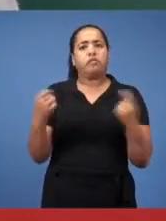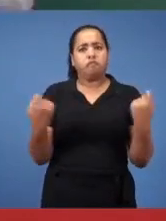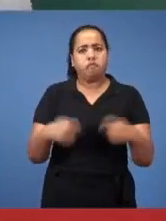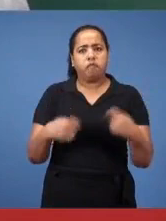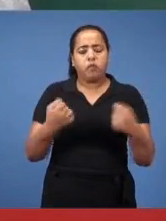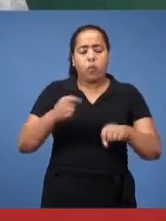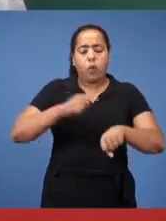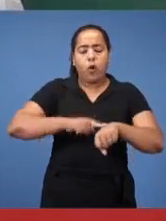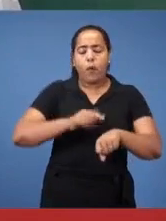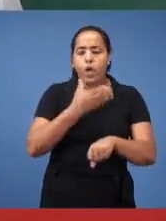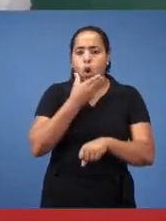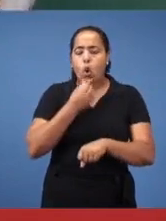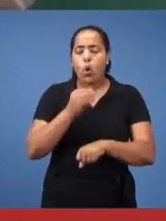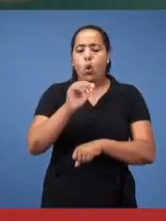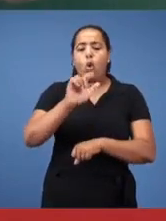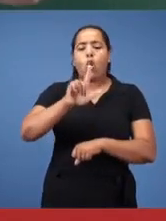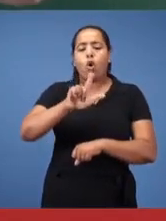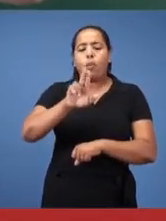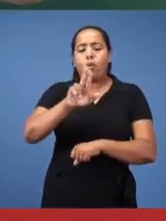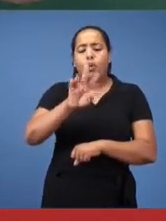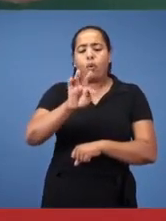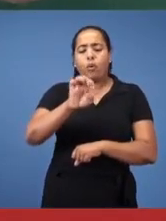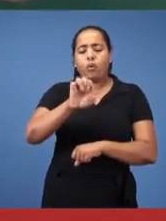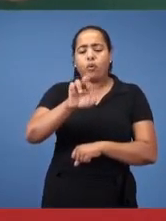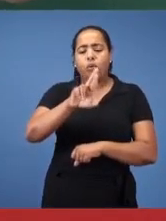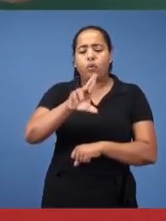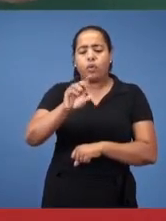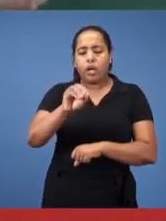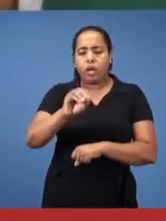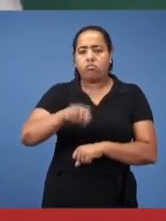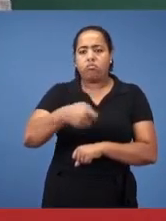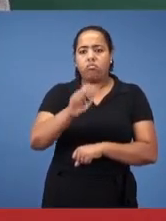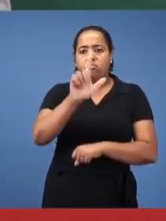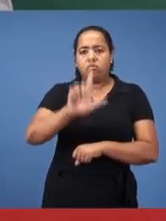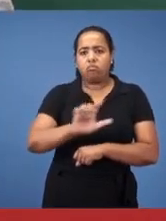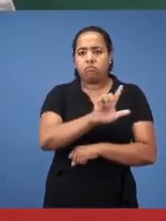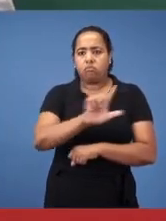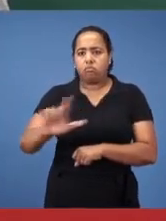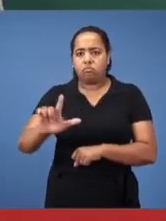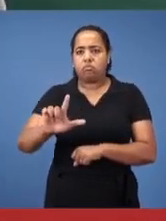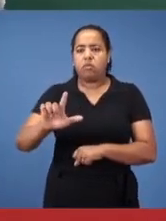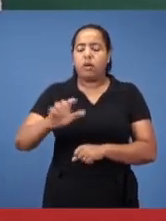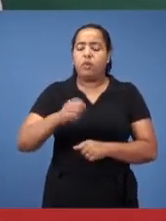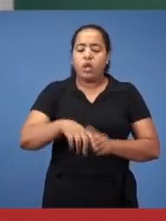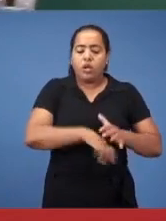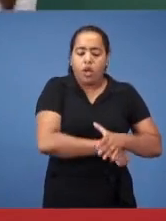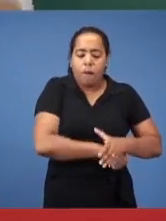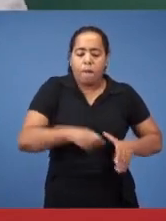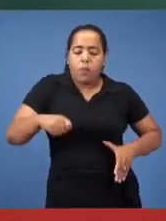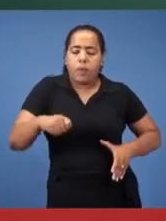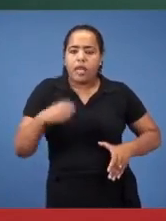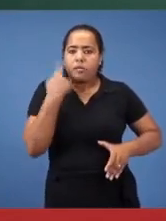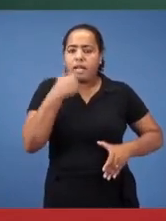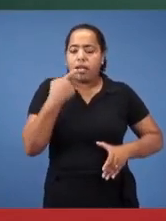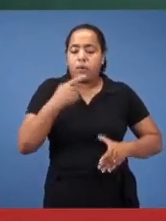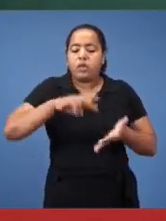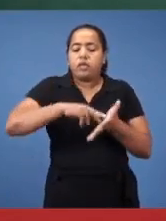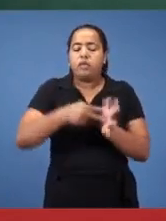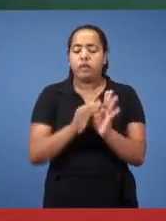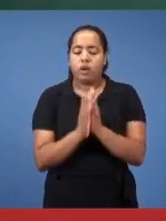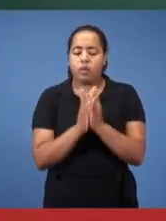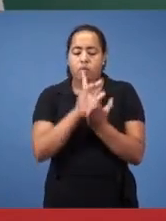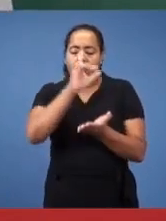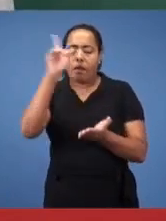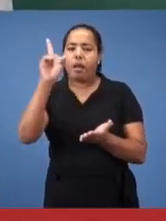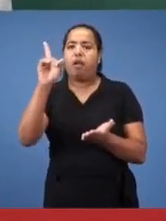is a necessary change. So when Luther opened the Bible and the sword came out of the mouth, so he fought